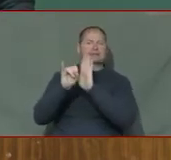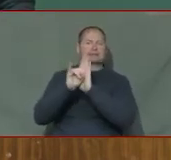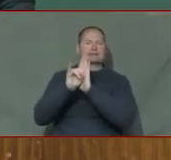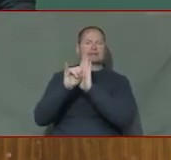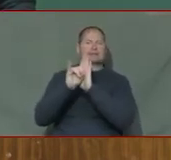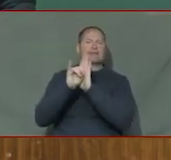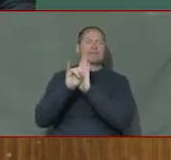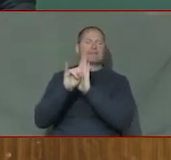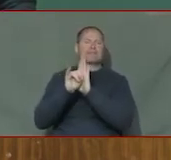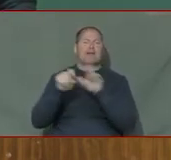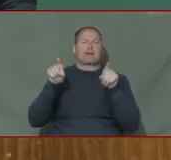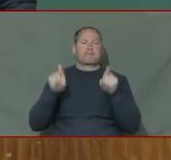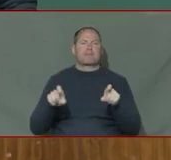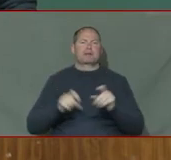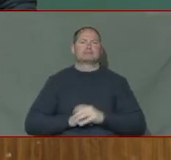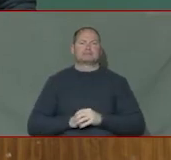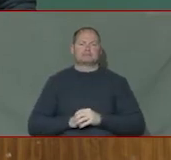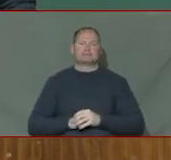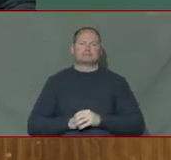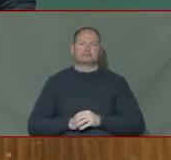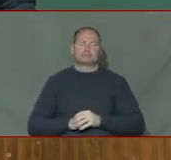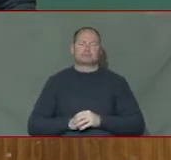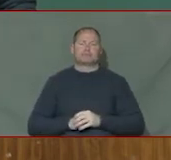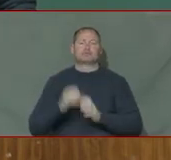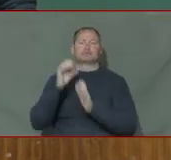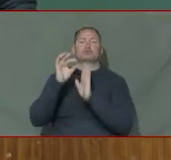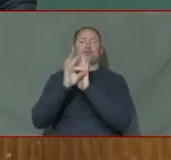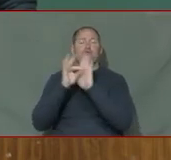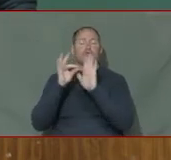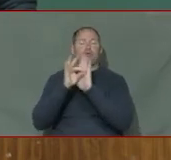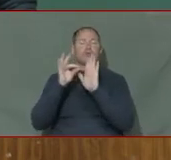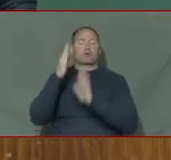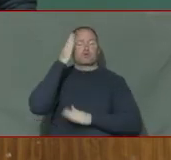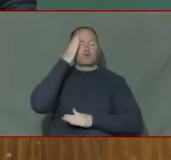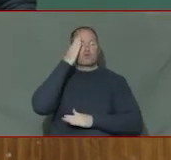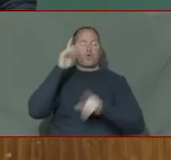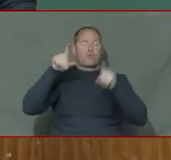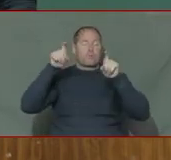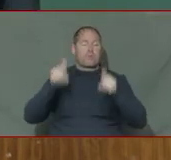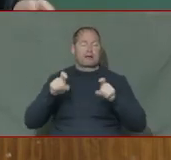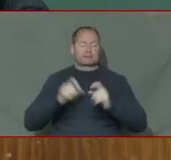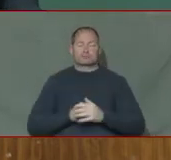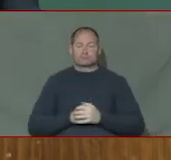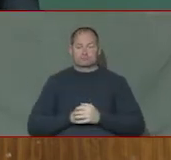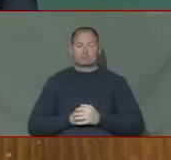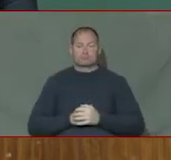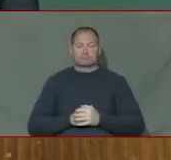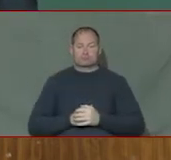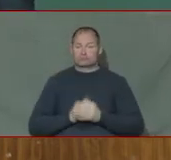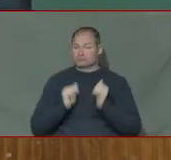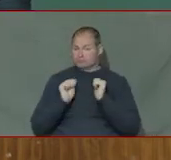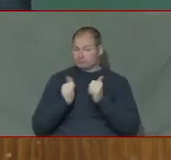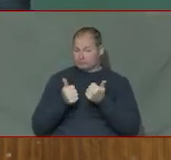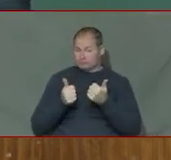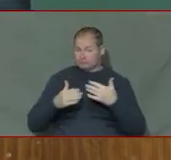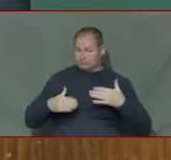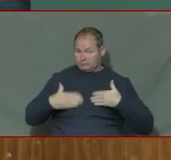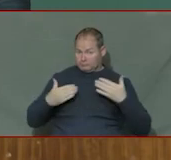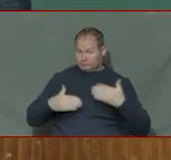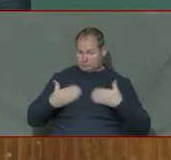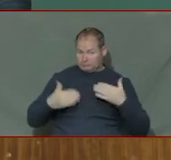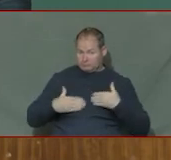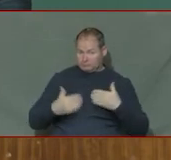So you need to know your formulas. Are you happy with that? So you need to be able to at